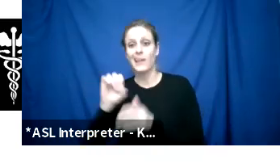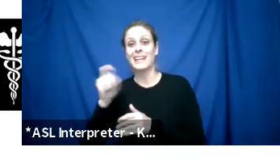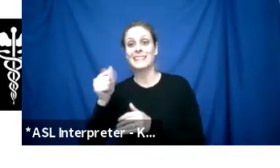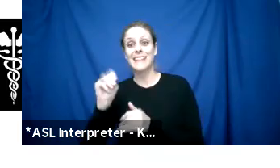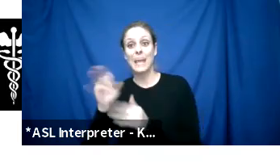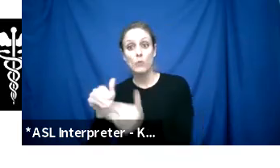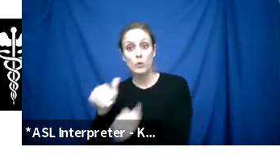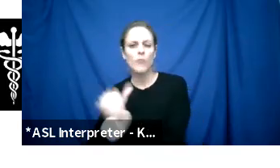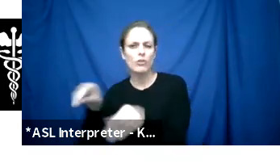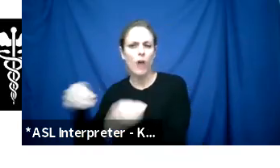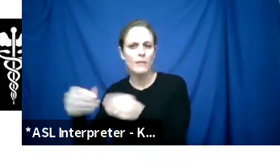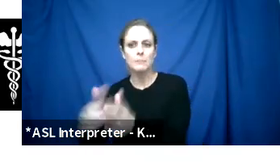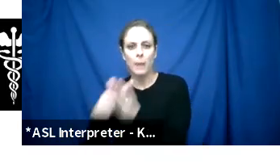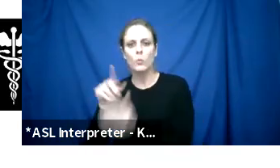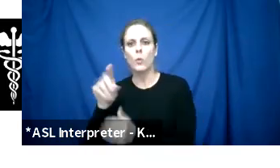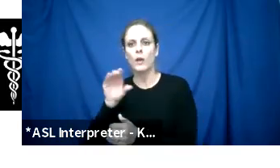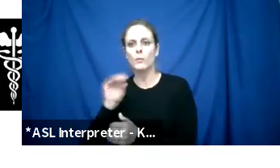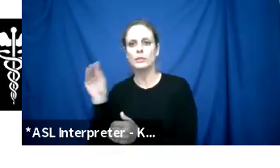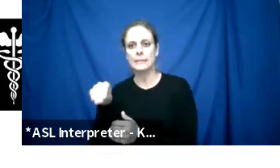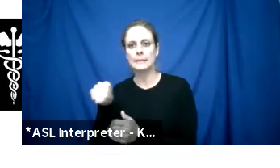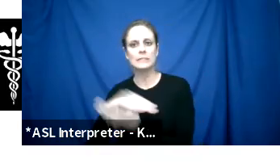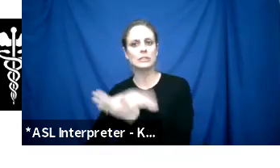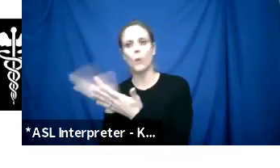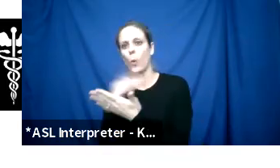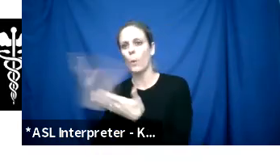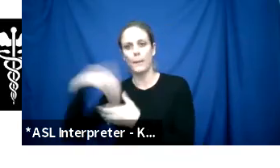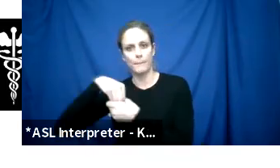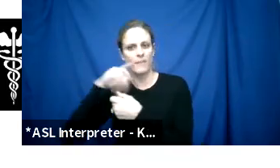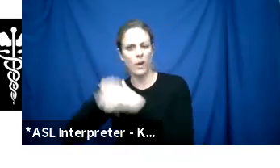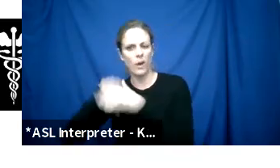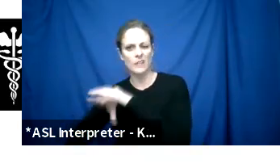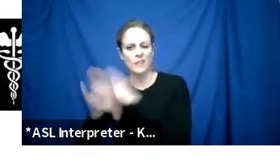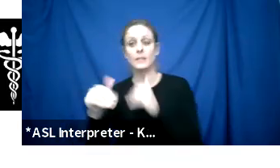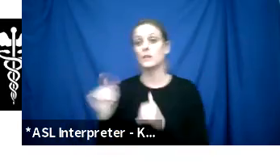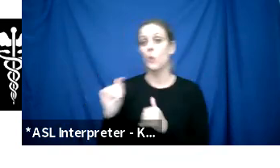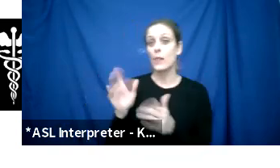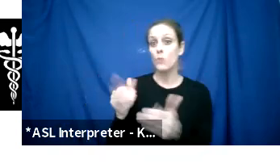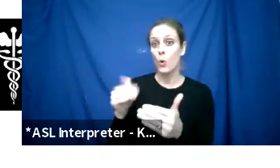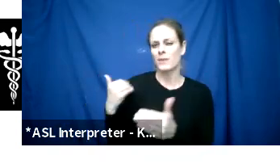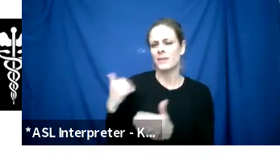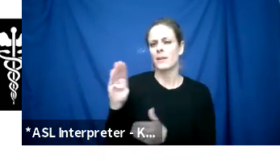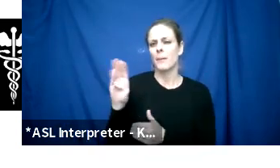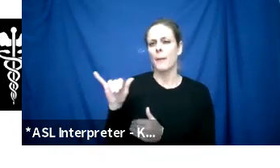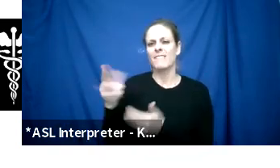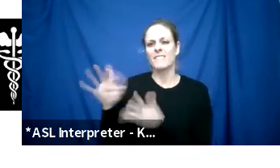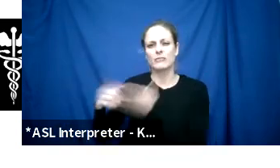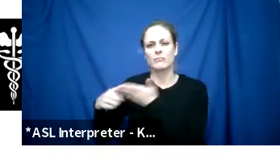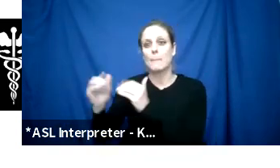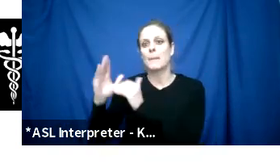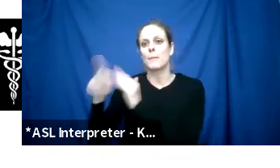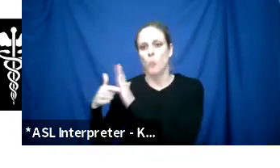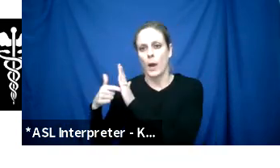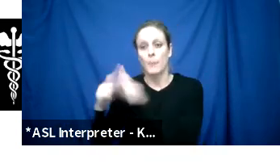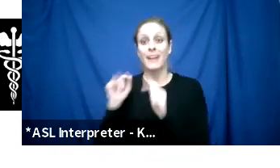offices, 100% scoping for public access. If you had toilet rooms, Bobby went through the minimum requirements before, but if they're all